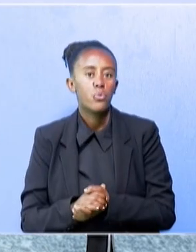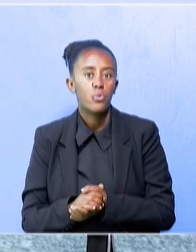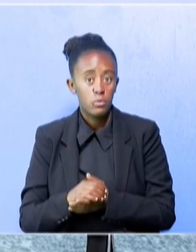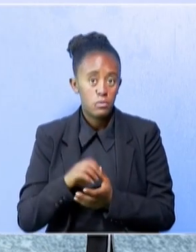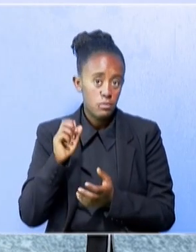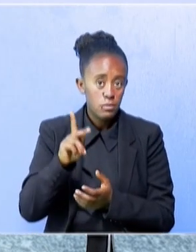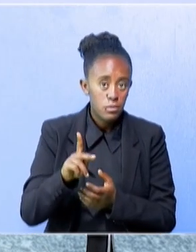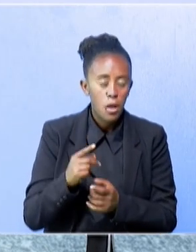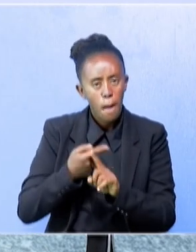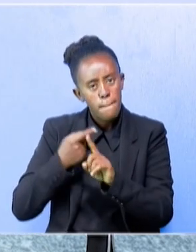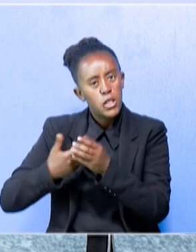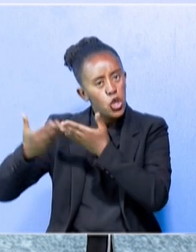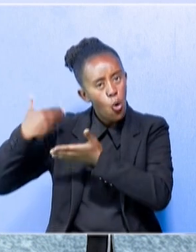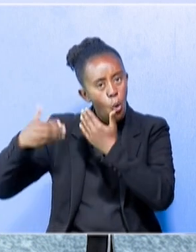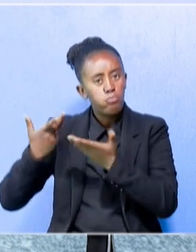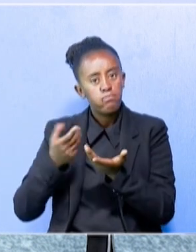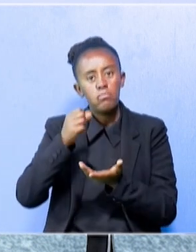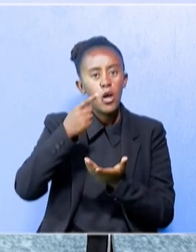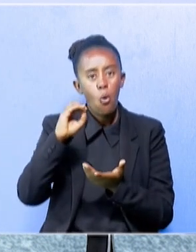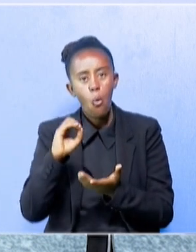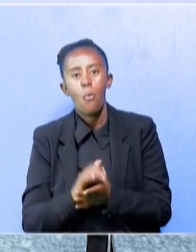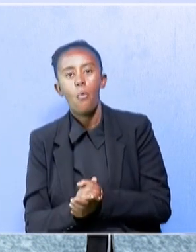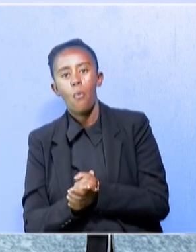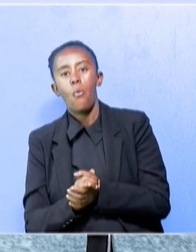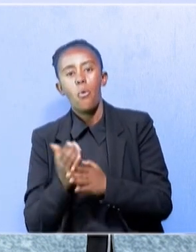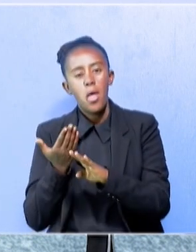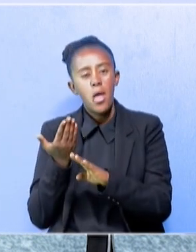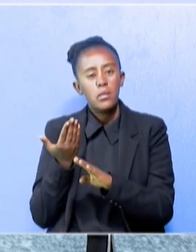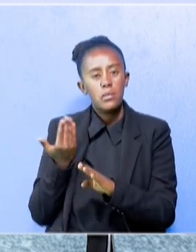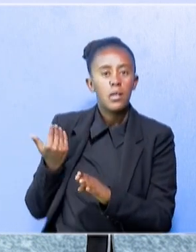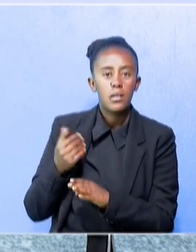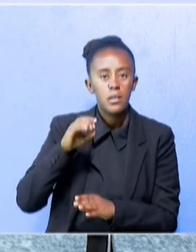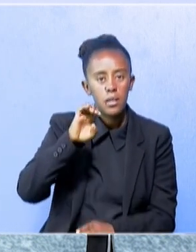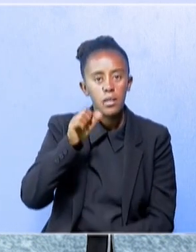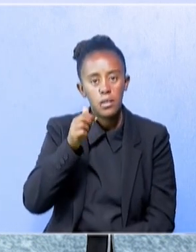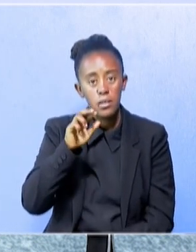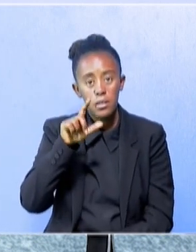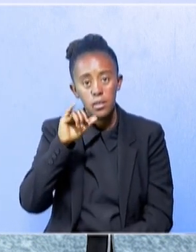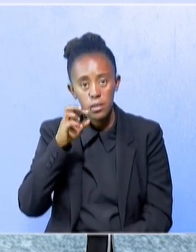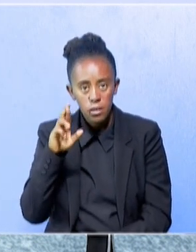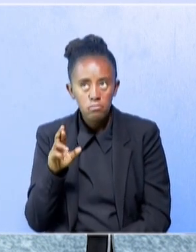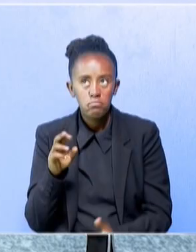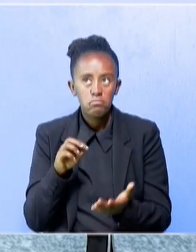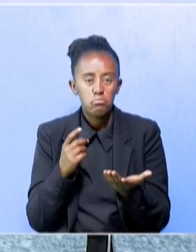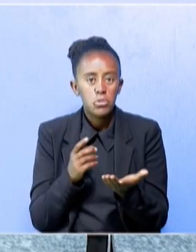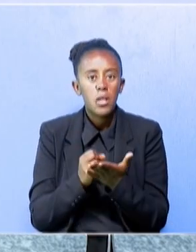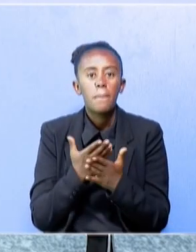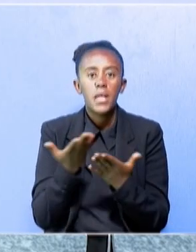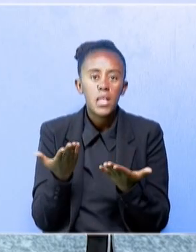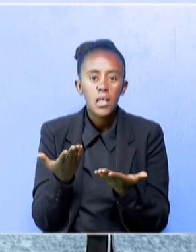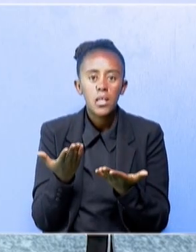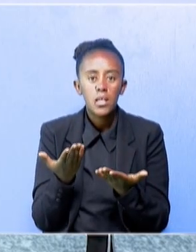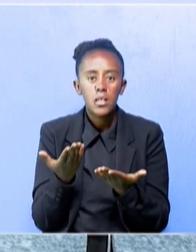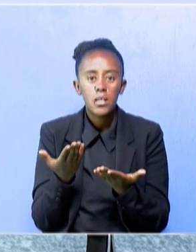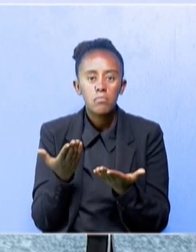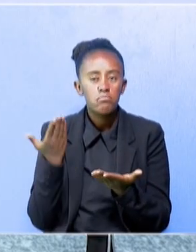okay, a month ago, etc. Possible. Earlier, yeah, when something that is